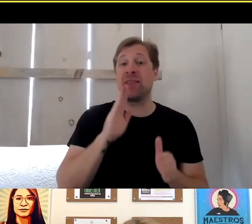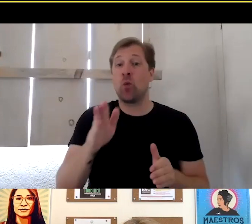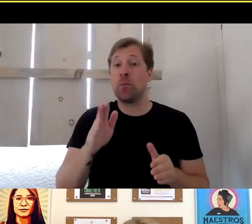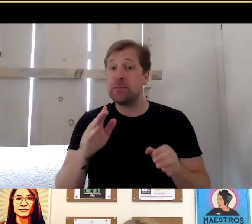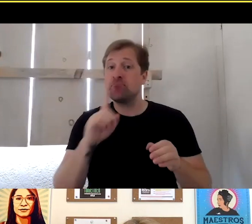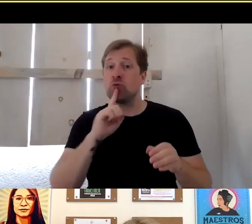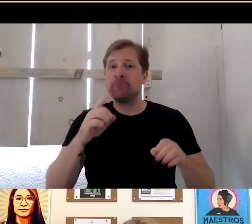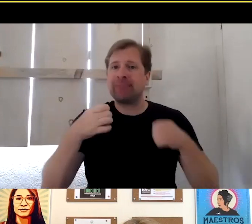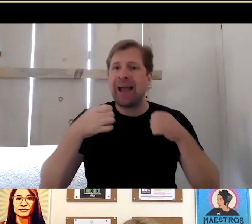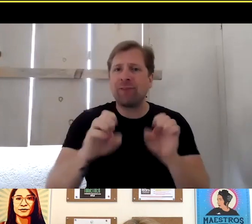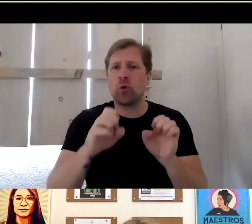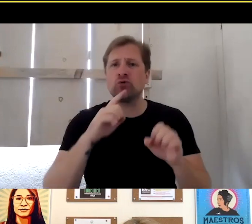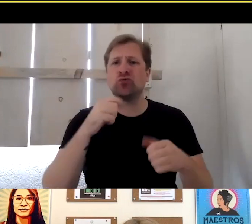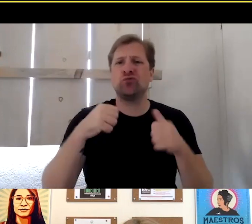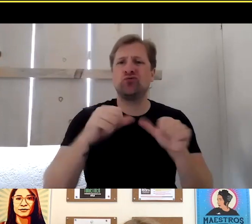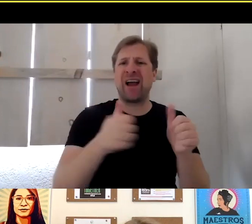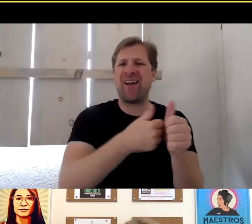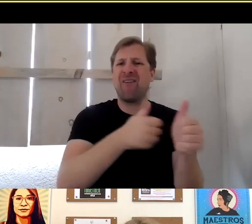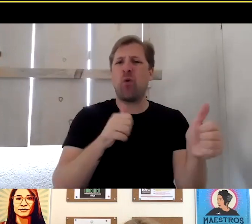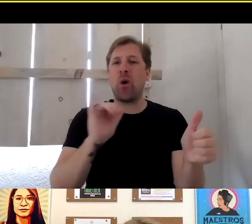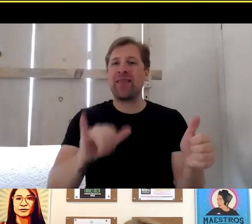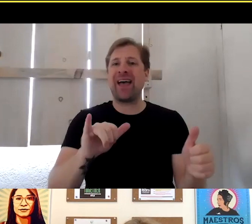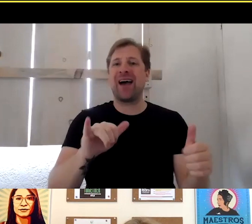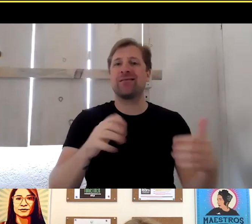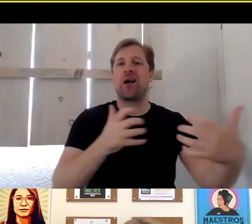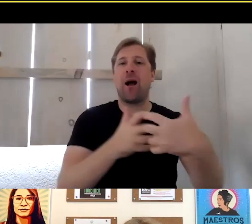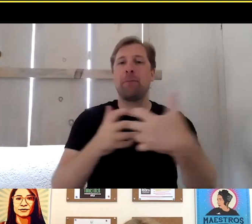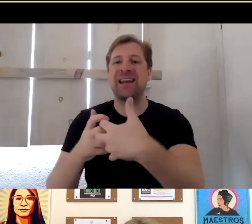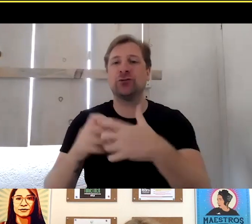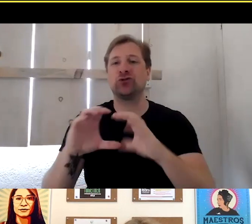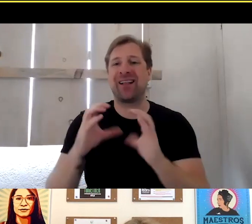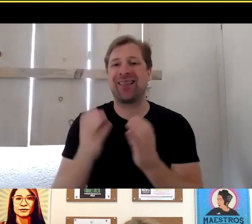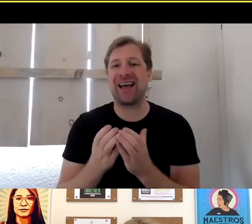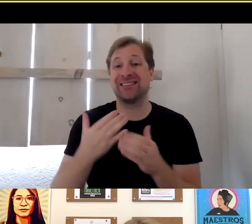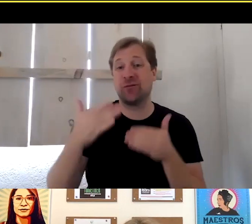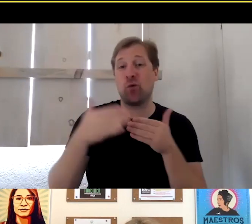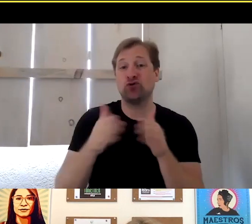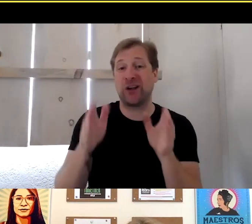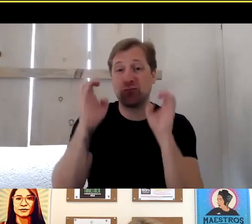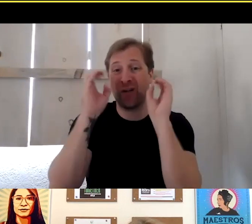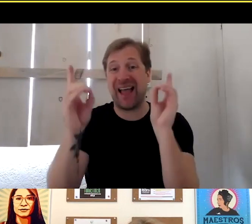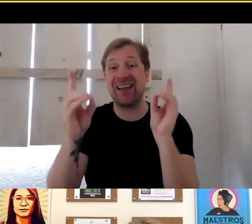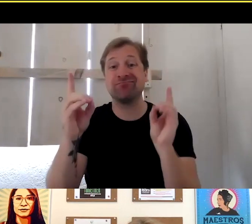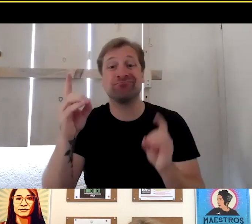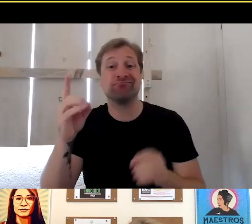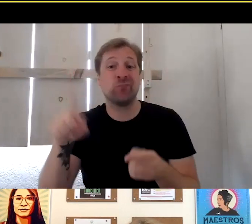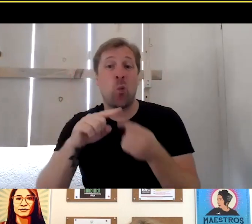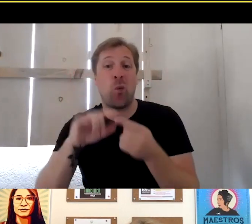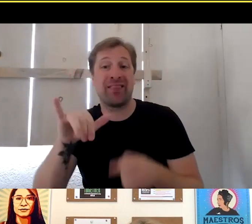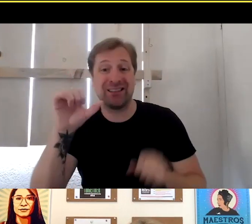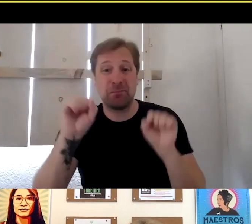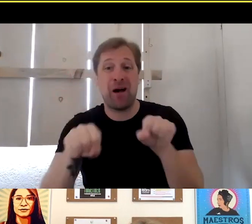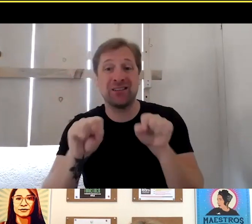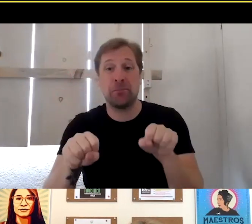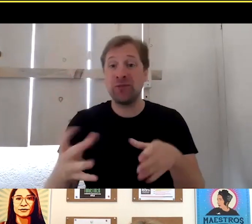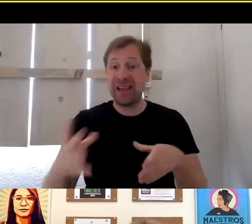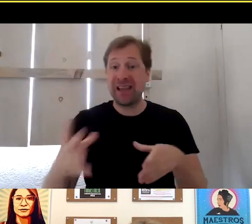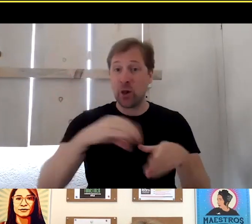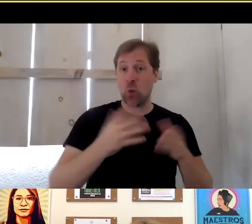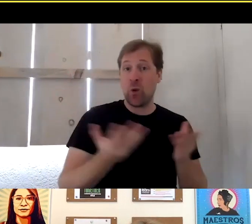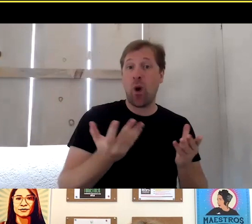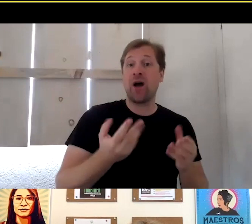effort to avoid combination classes in general education when possible. This will include the use